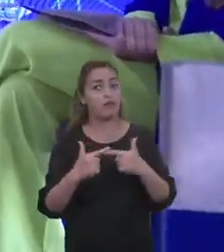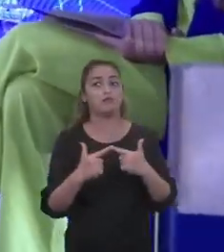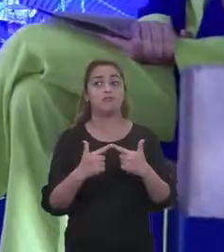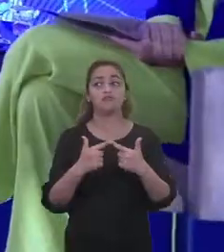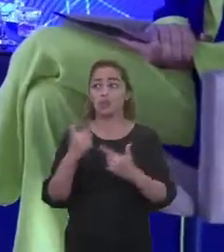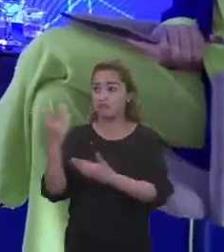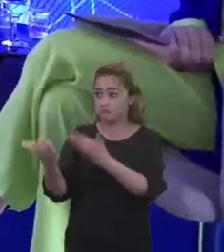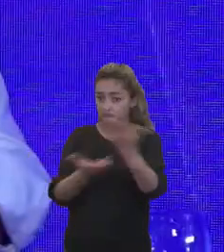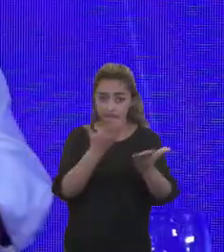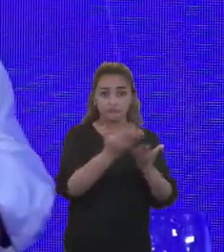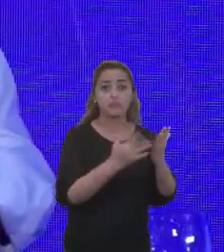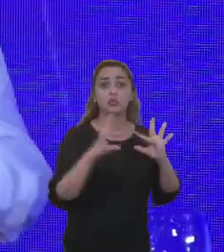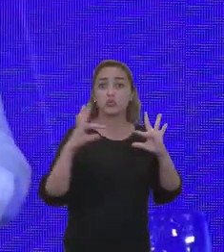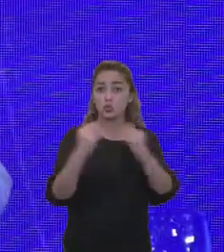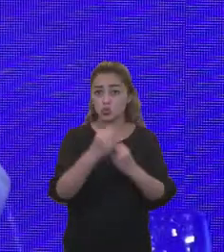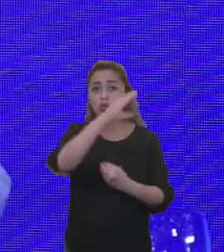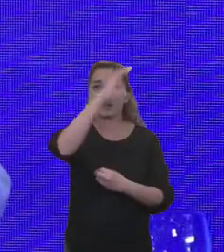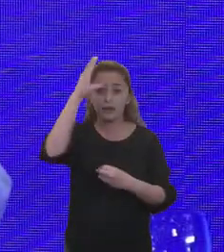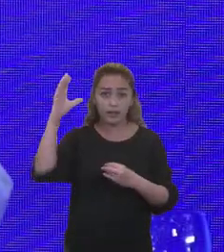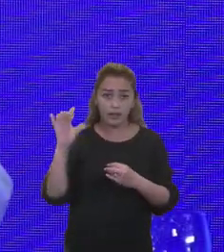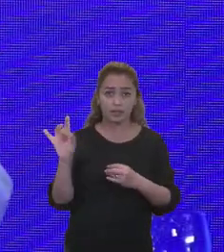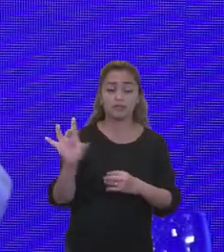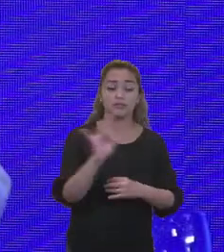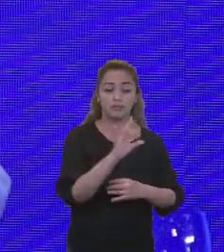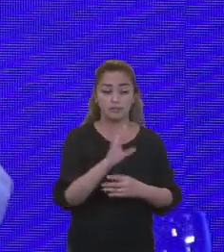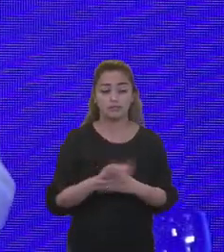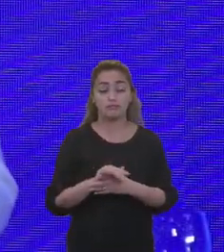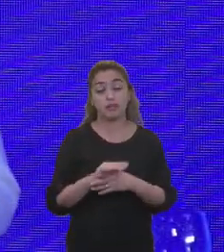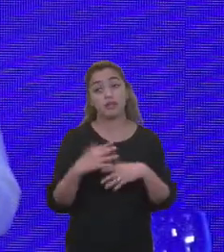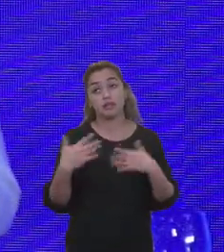home, and they talk to our clients from home.